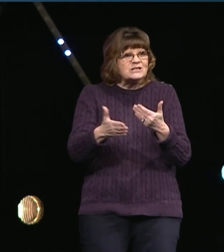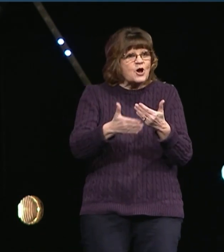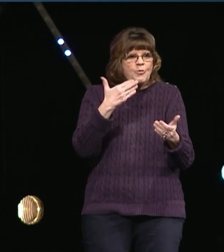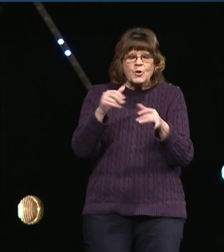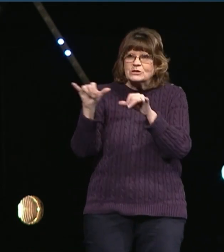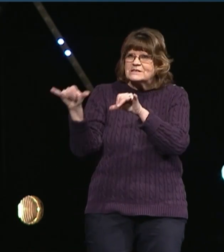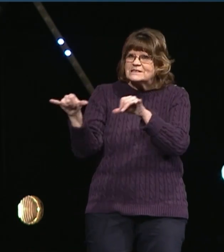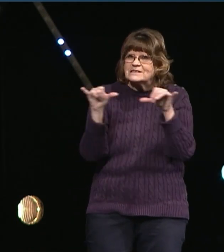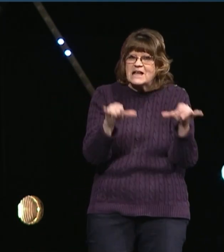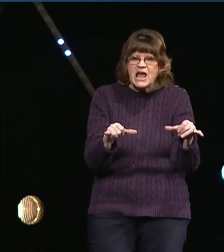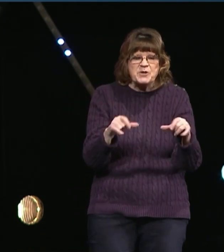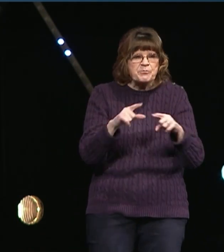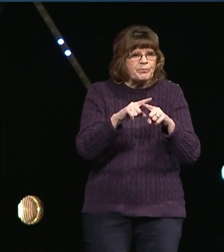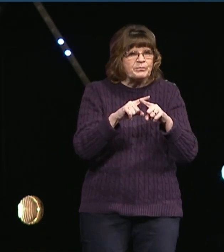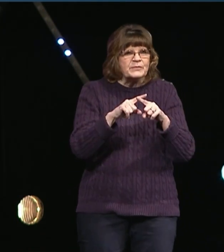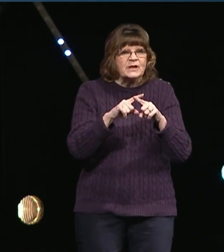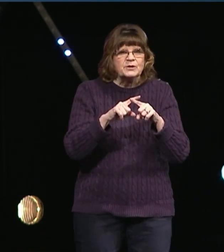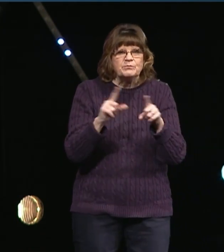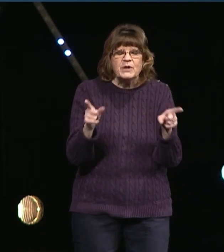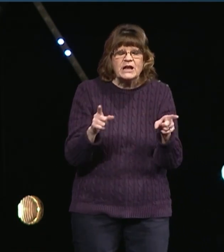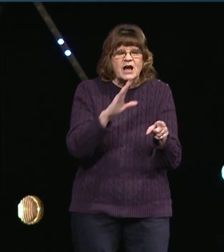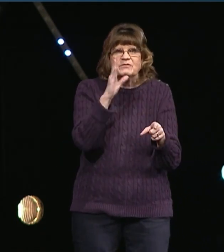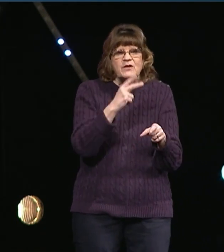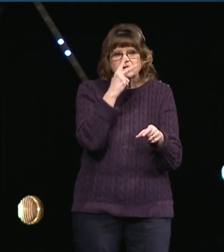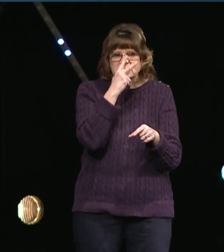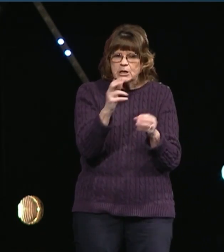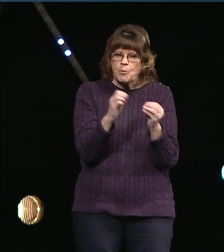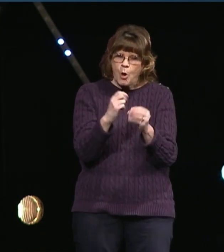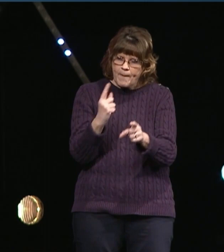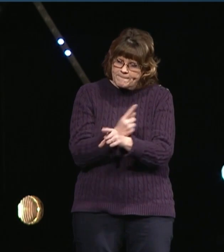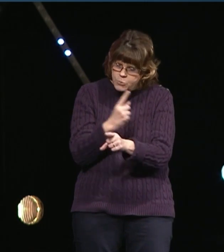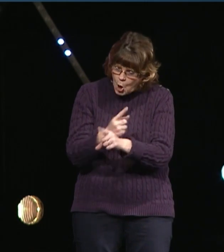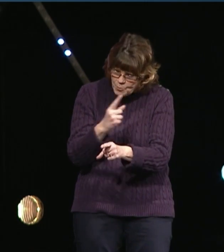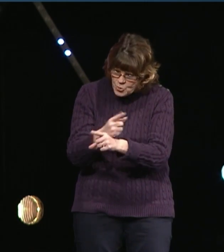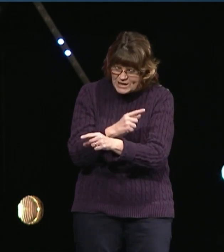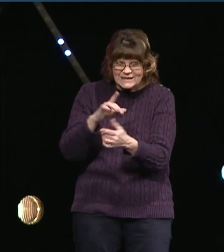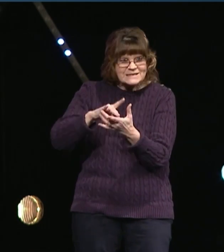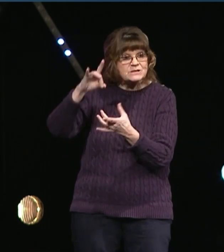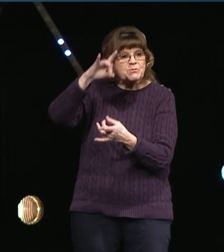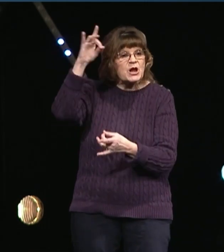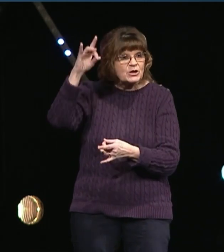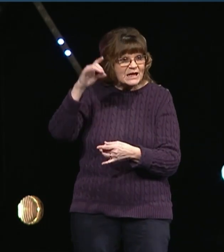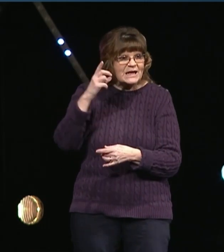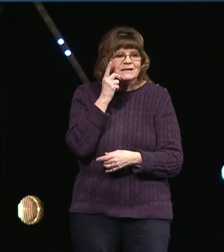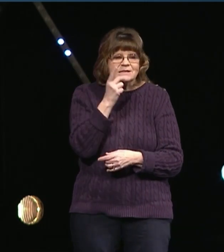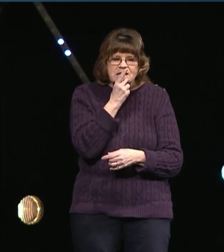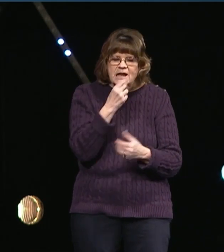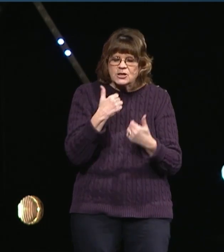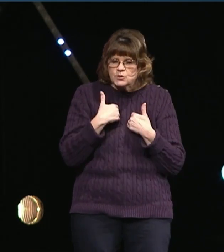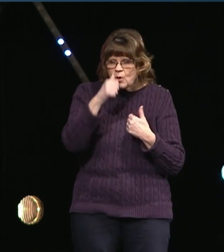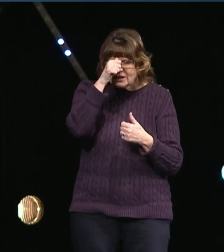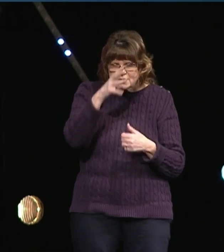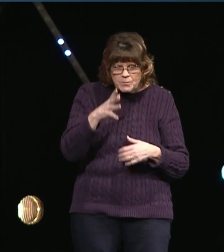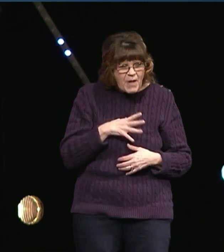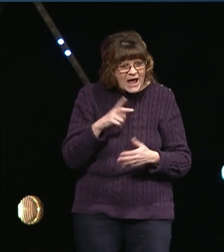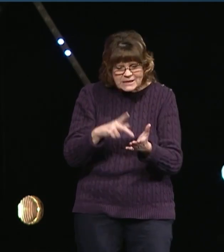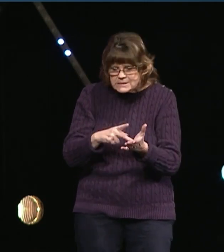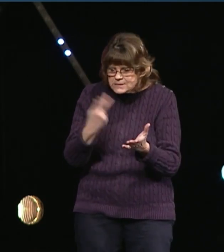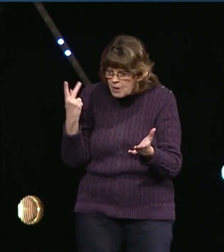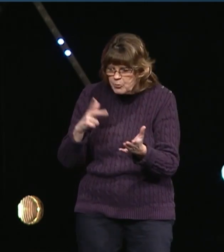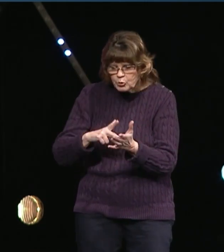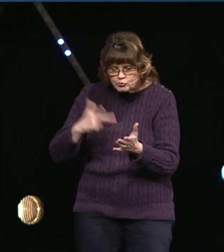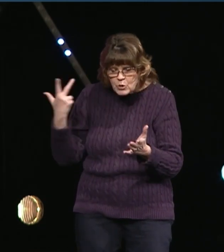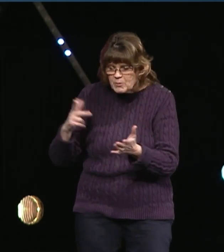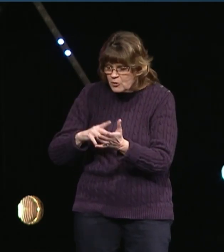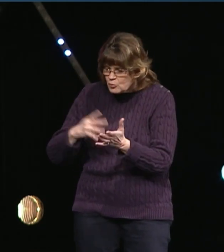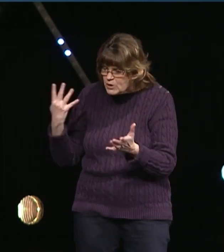funerals. But I don't know if I've ever seen it more appropriate than right here. Dennis was a man who more than doubled the talents he was given. He